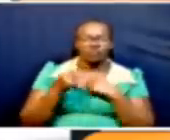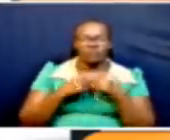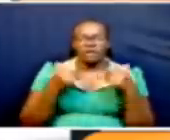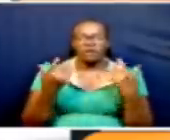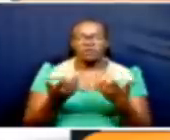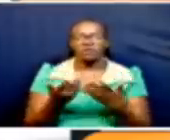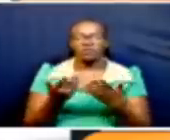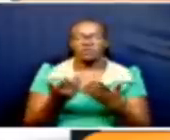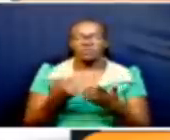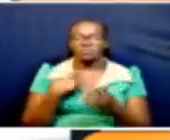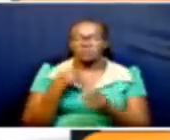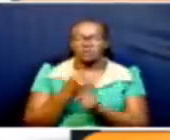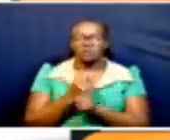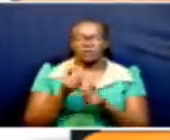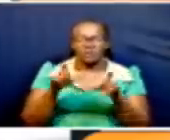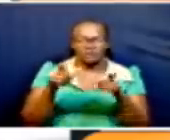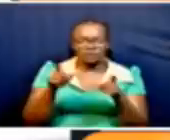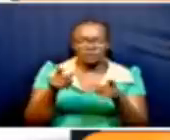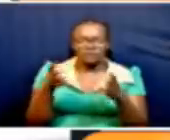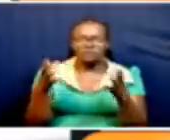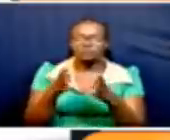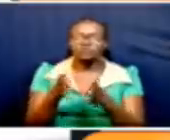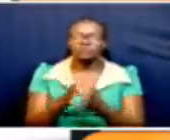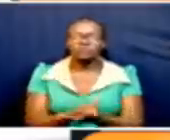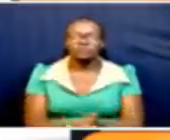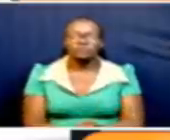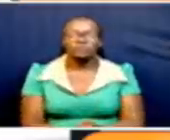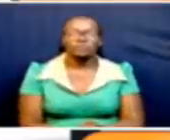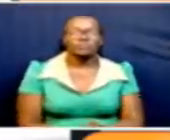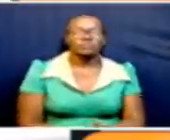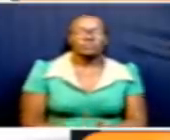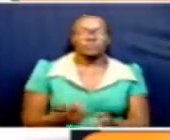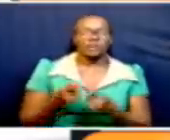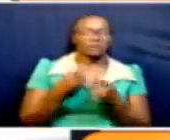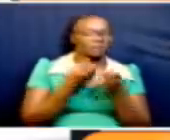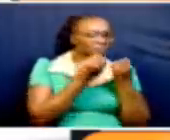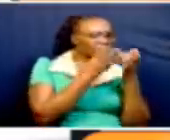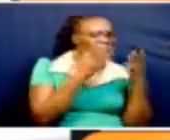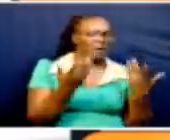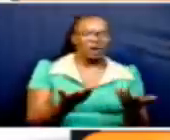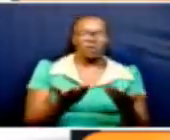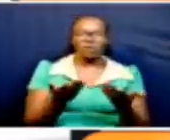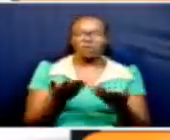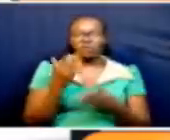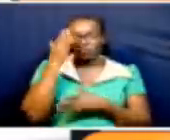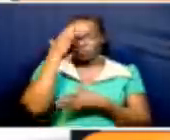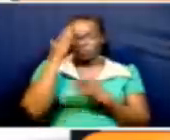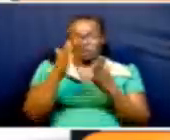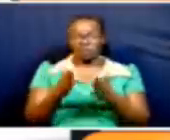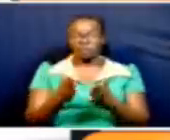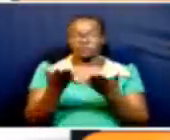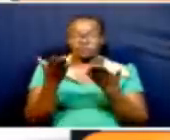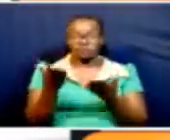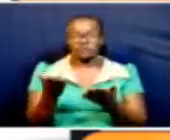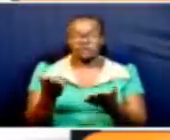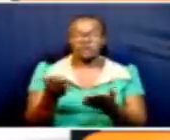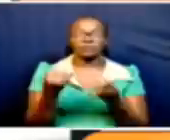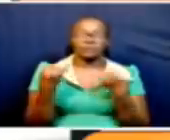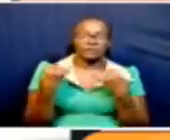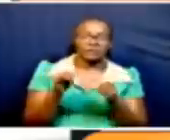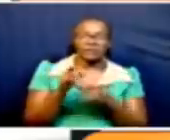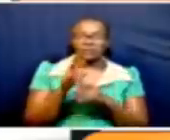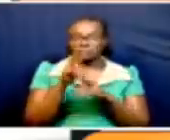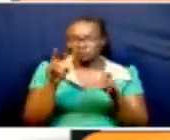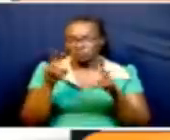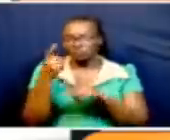been a journalist for more than a decade, but I don't know what to tell this person. You know, somebody writing something and saying that he tried looking for you and he